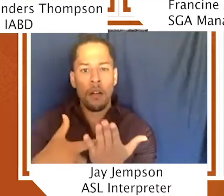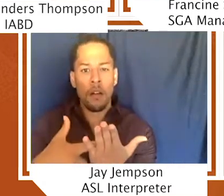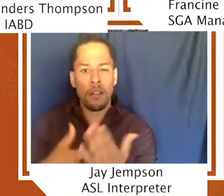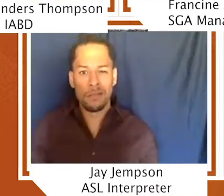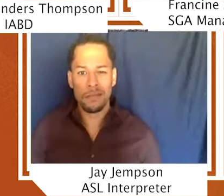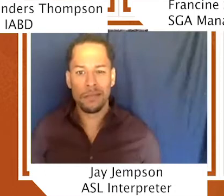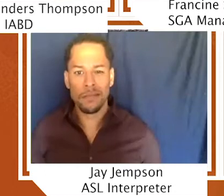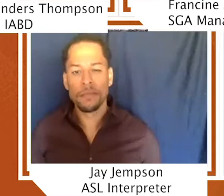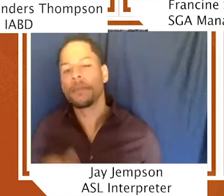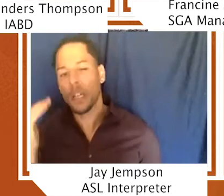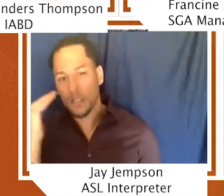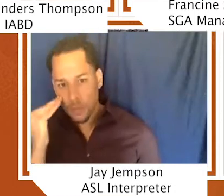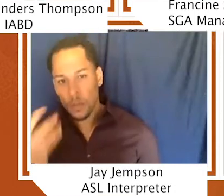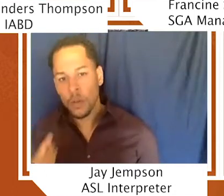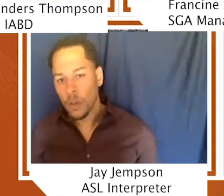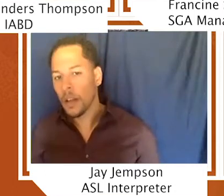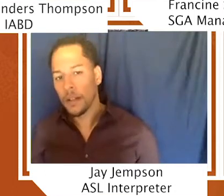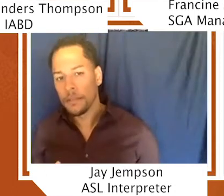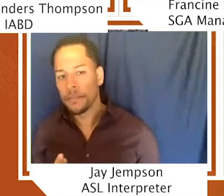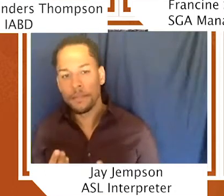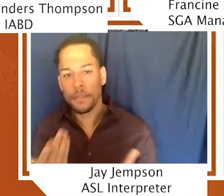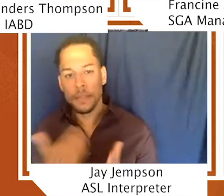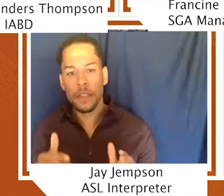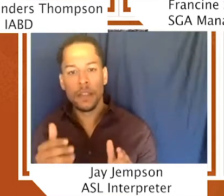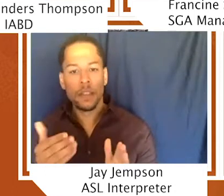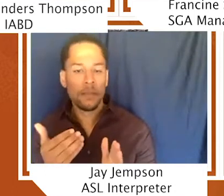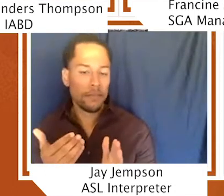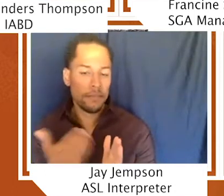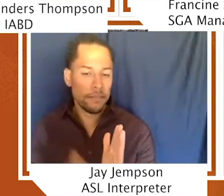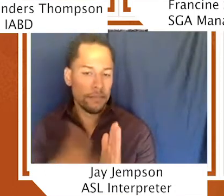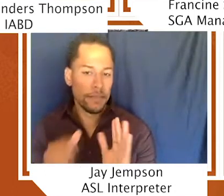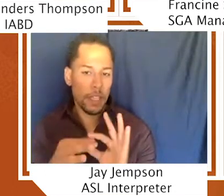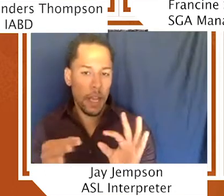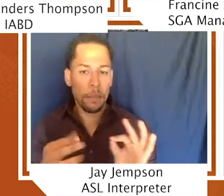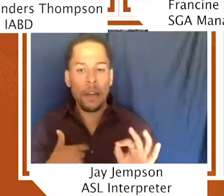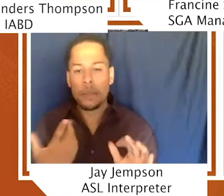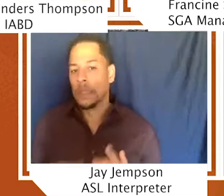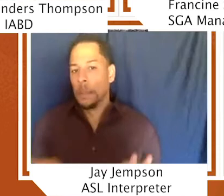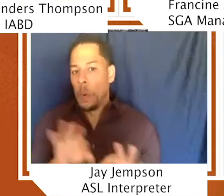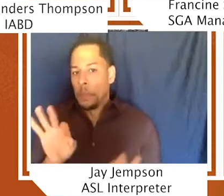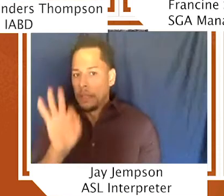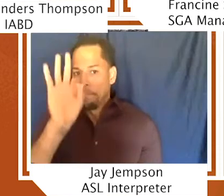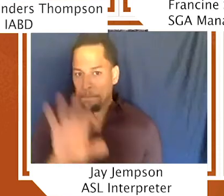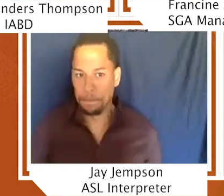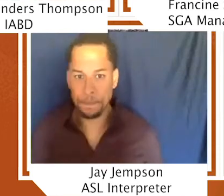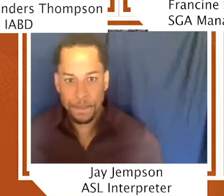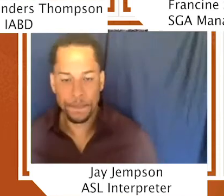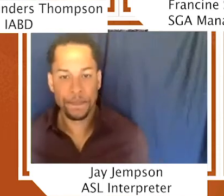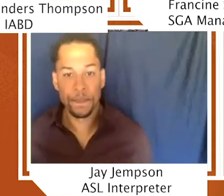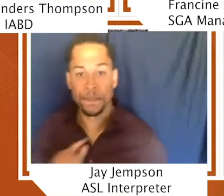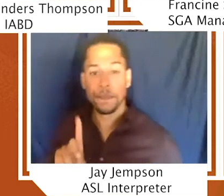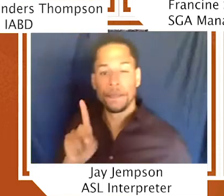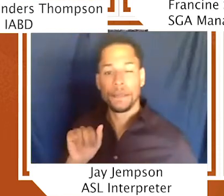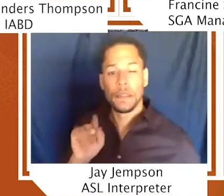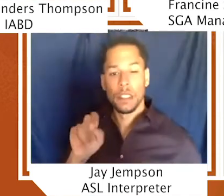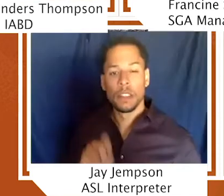I know I'm repeating myself, but I had to chime in with that. No, the concept of